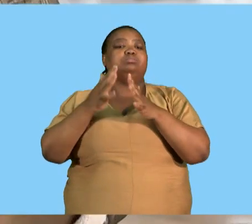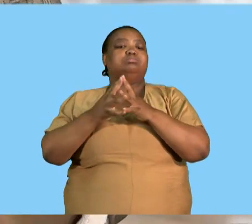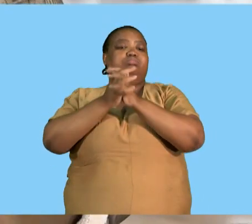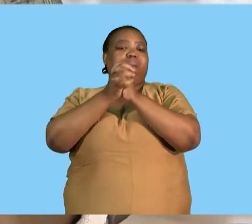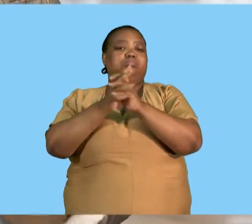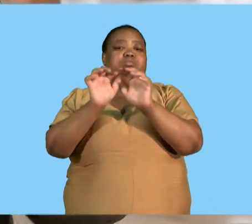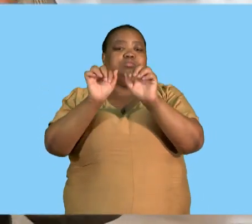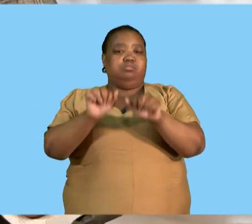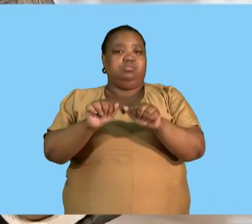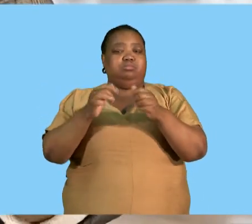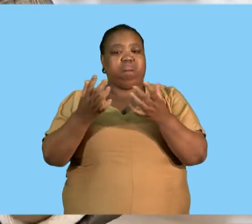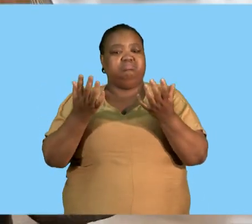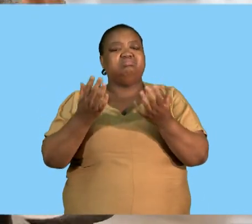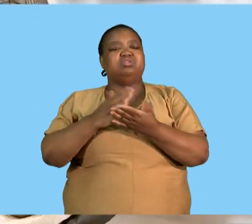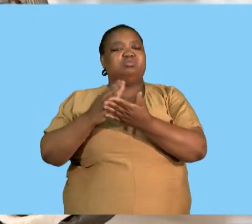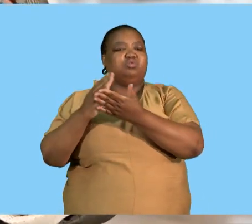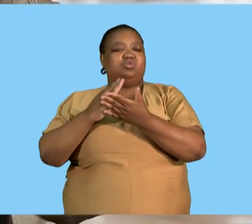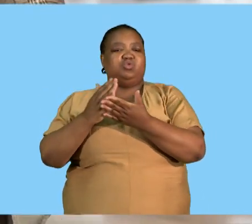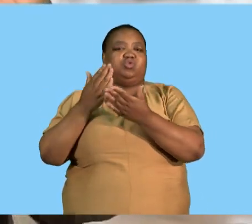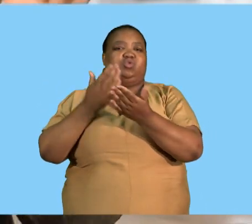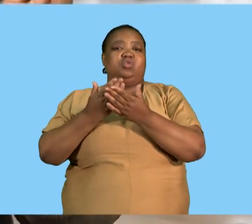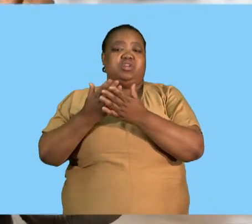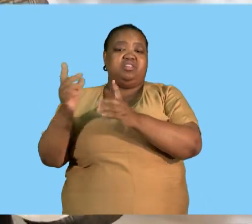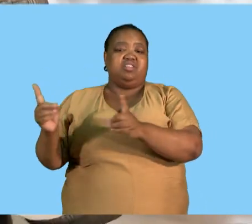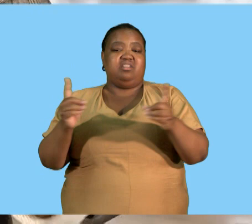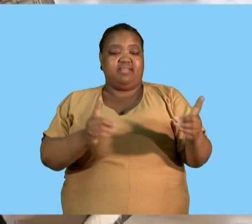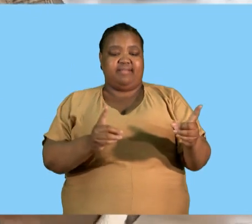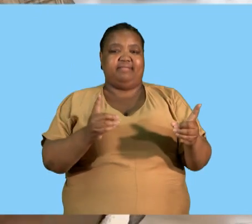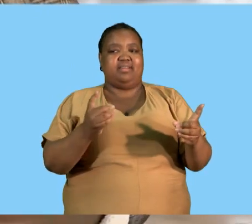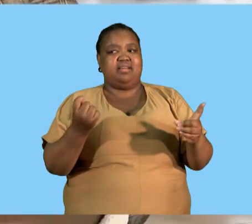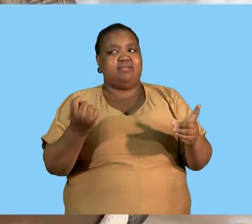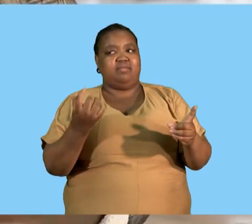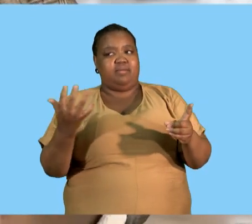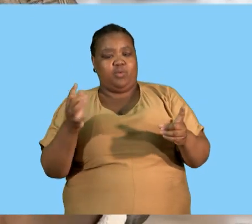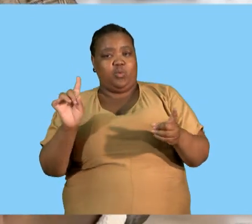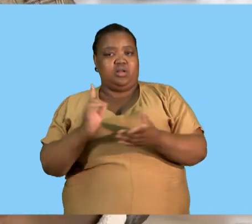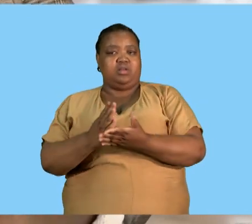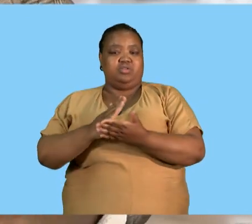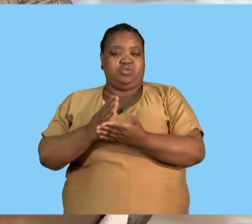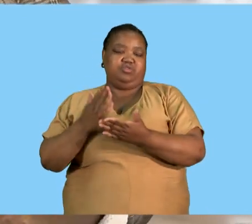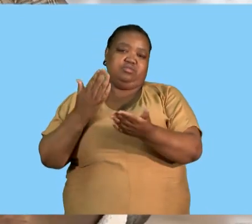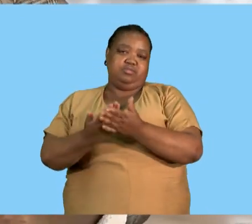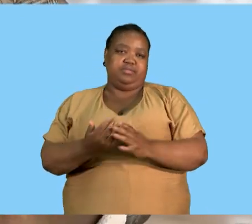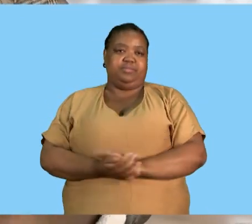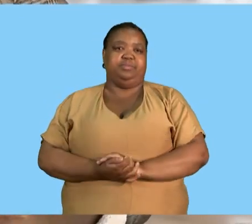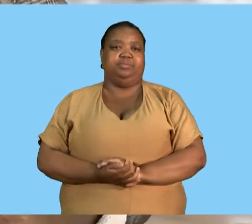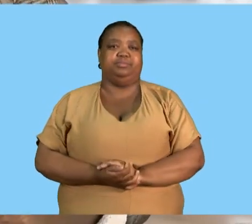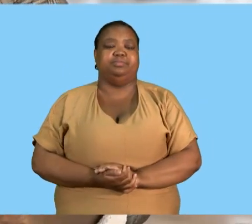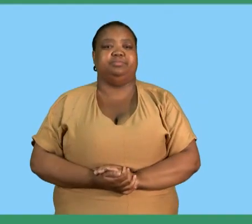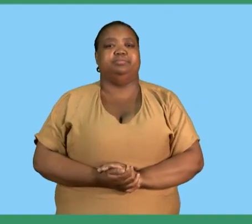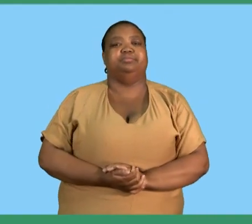one, so that we can share other. We're working together with all the suppliers to share the delivery costs in those remote rural